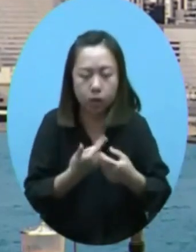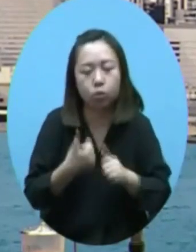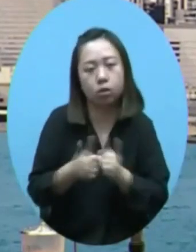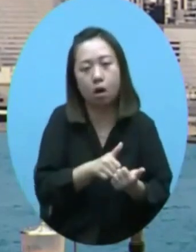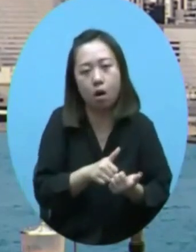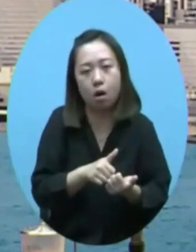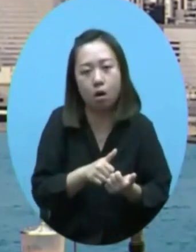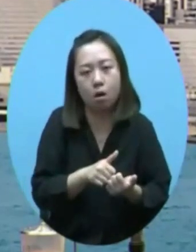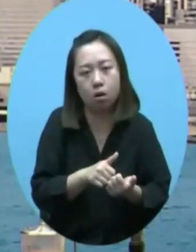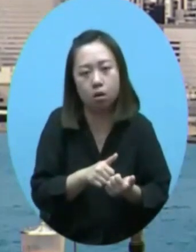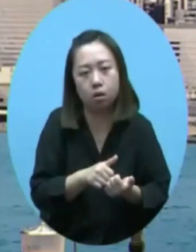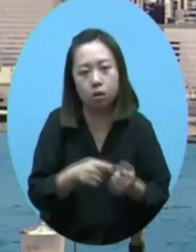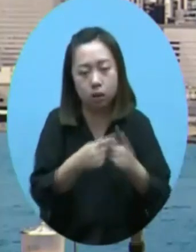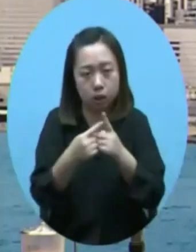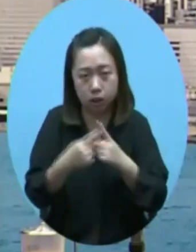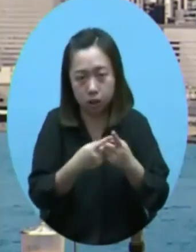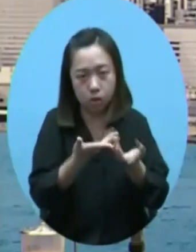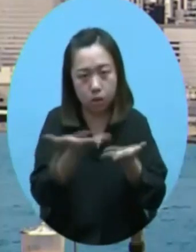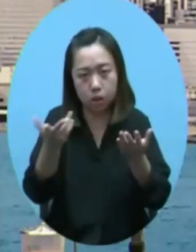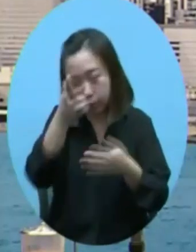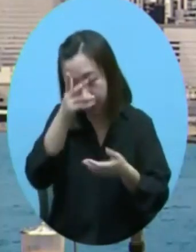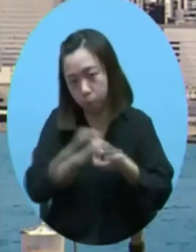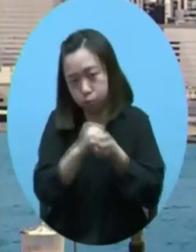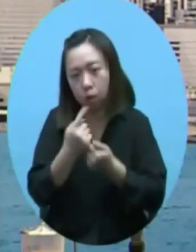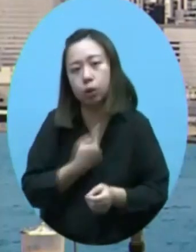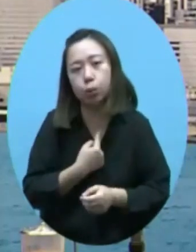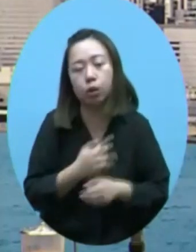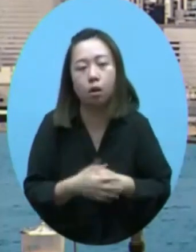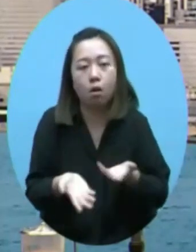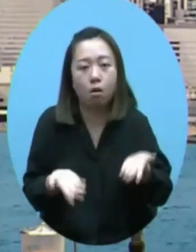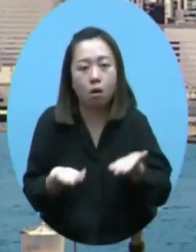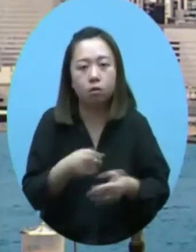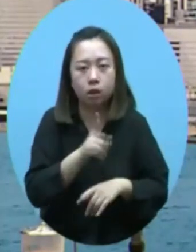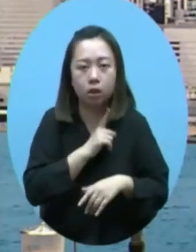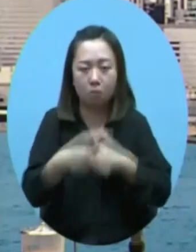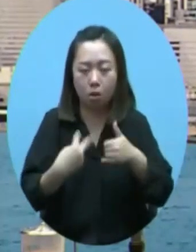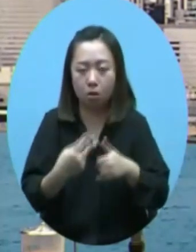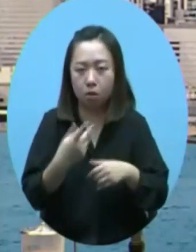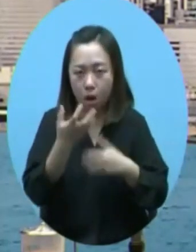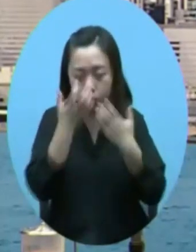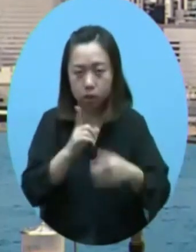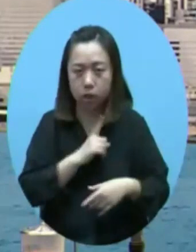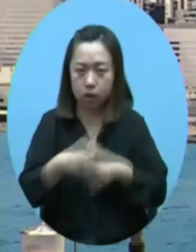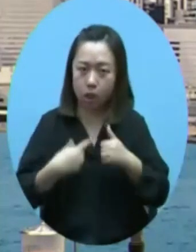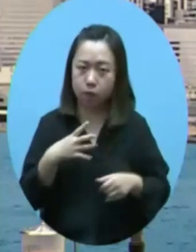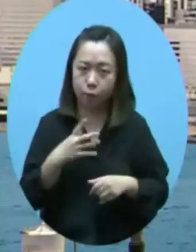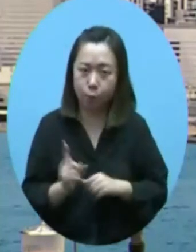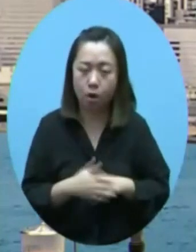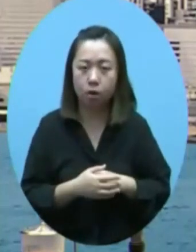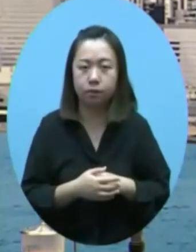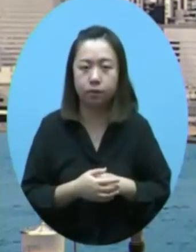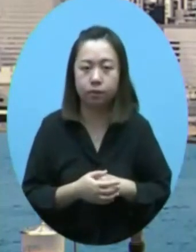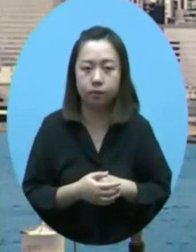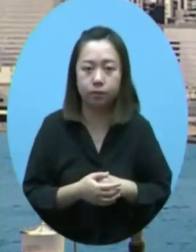prevent this kind of outbreak. We'll need to rely on the public working with the government. So we'll be keep this in use